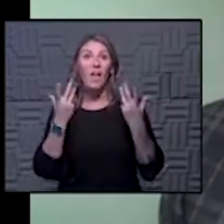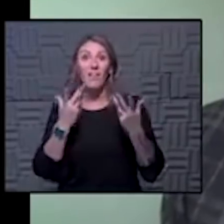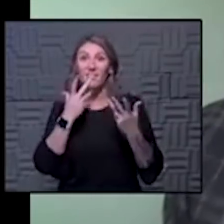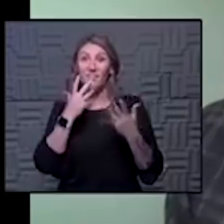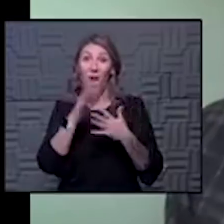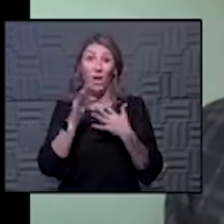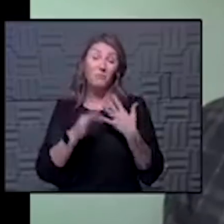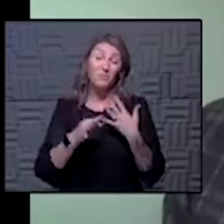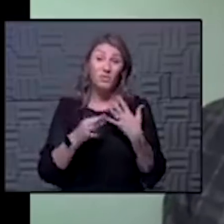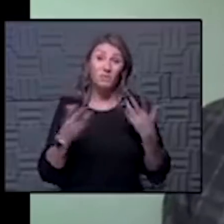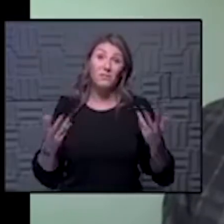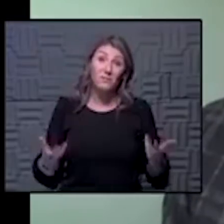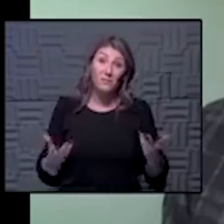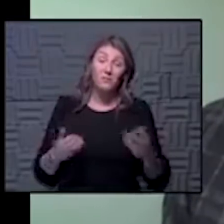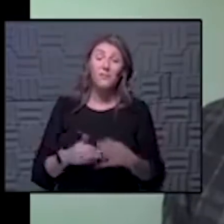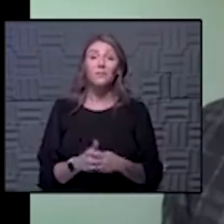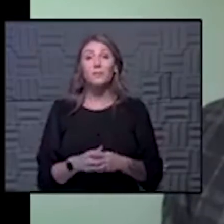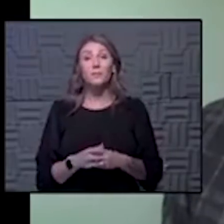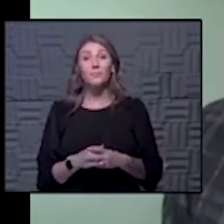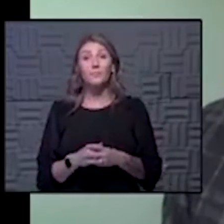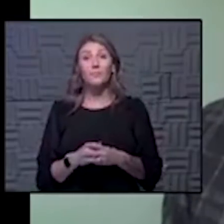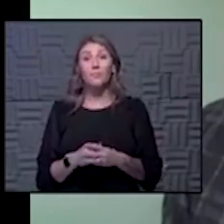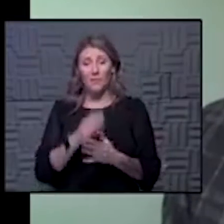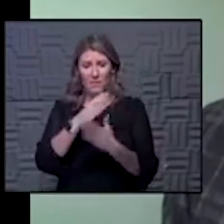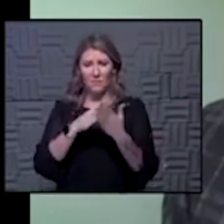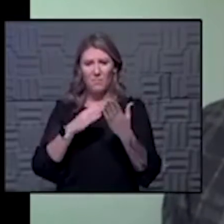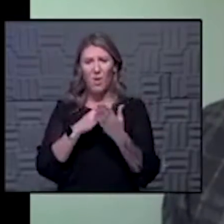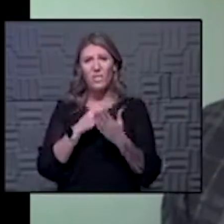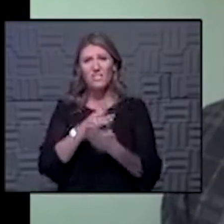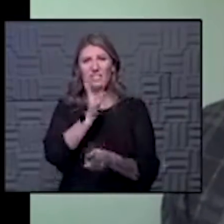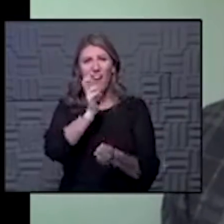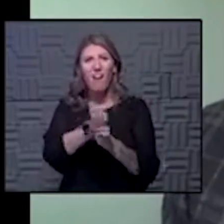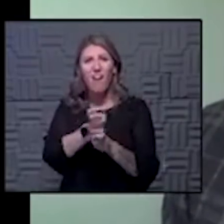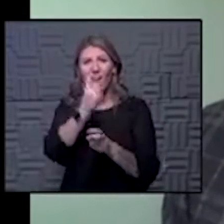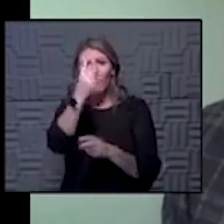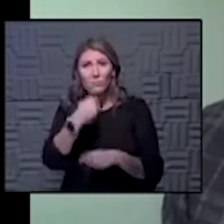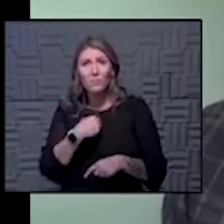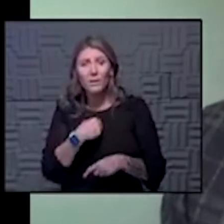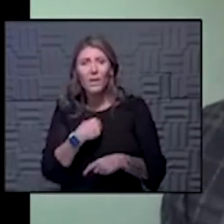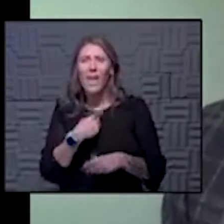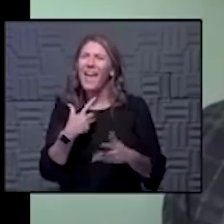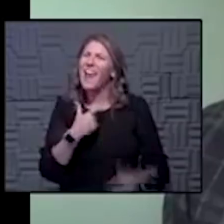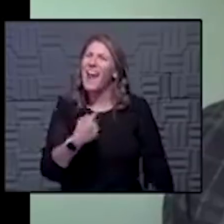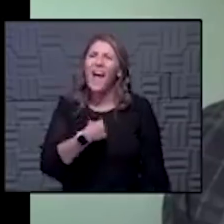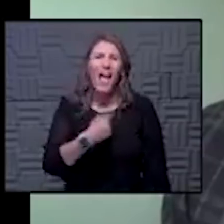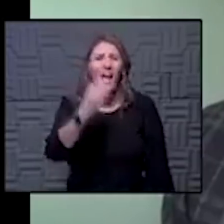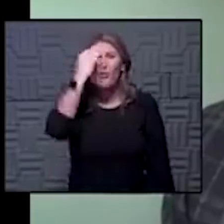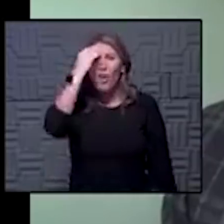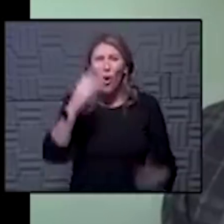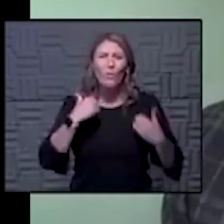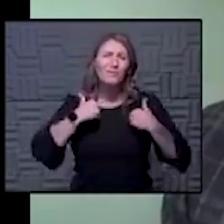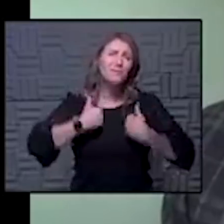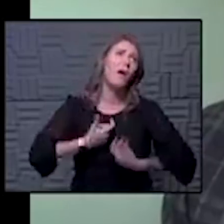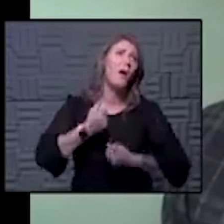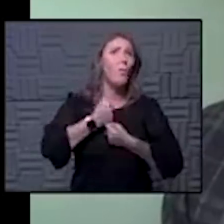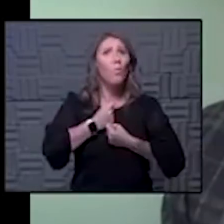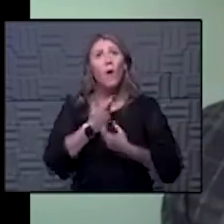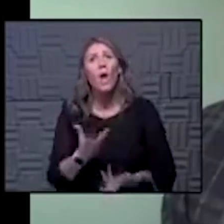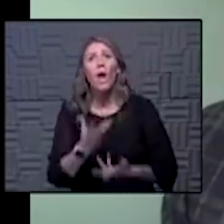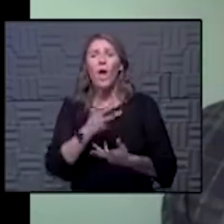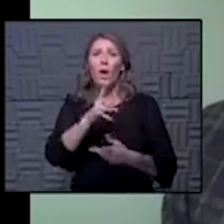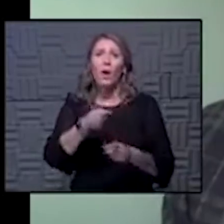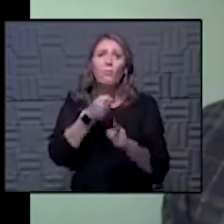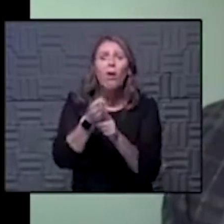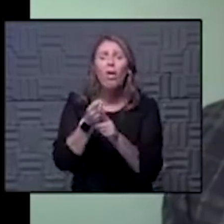choices, I'm afraid. And the part that's so darn hard to me is that, and I know people are tired of this pandemic, and we all have